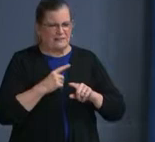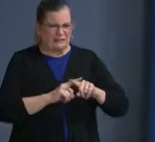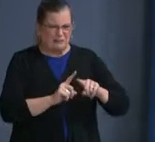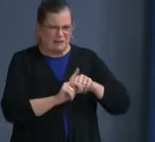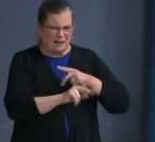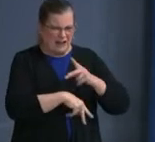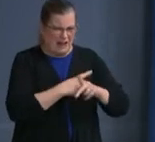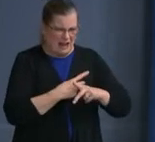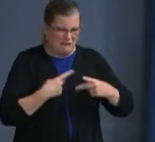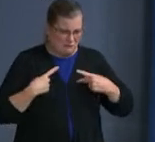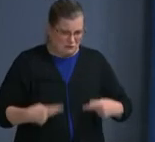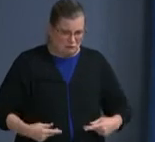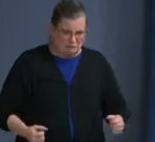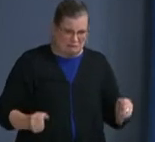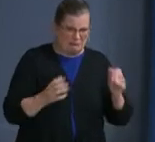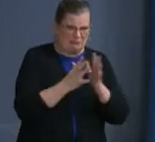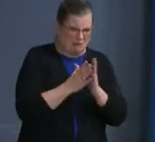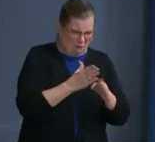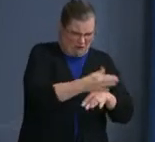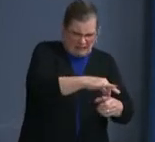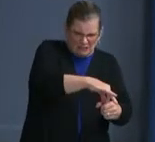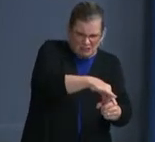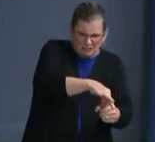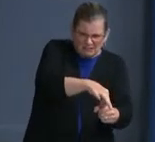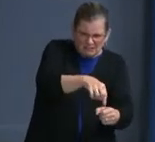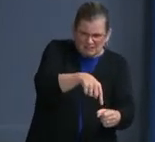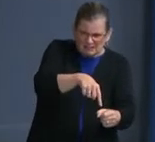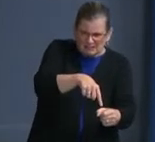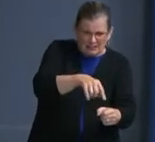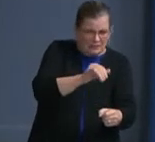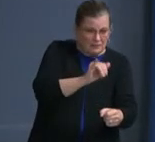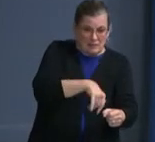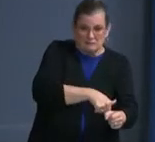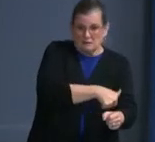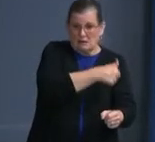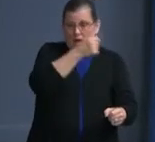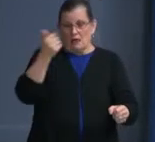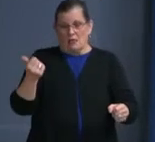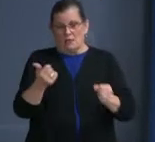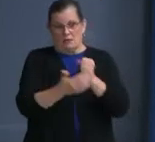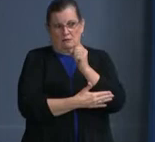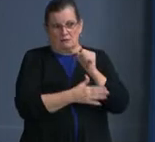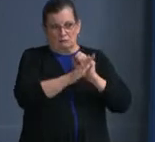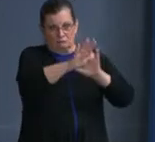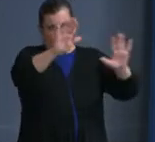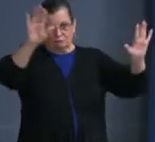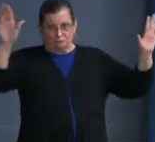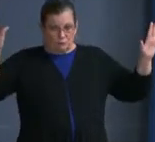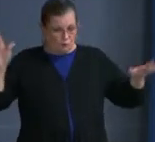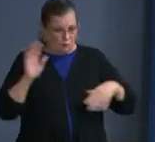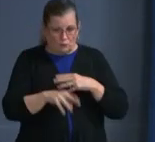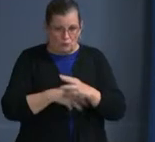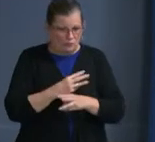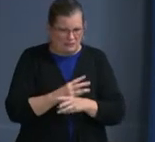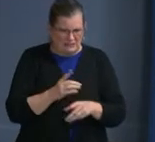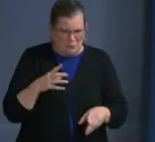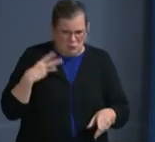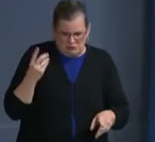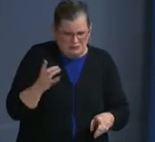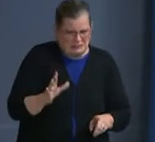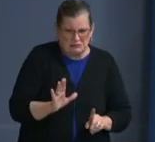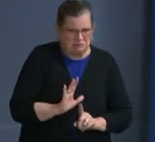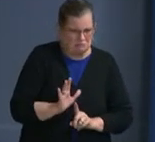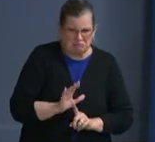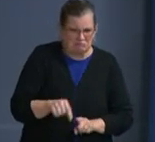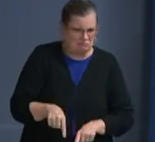over an election. That's something we attribute to other countries across the world, but we don't see that here in the United States, so that's the worst of